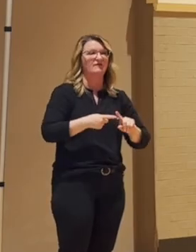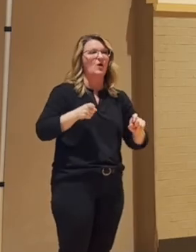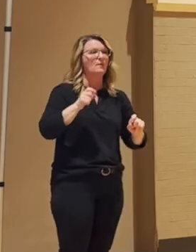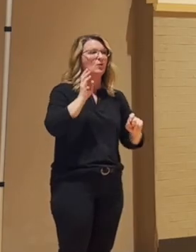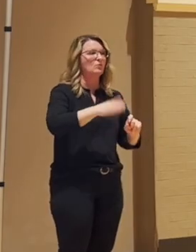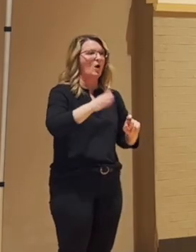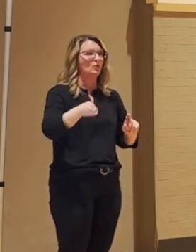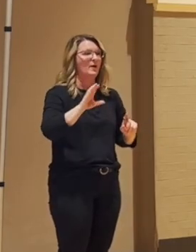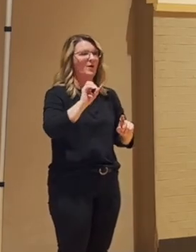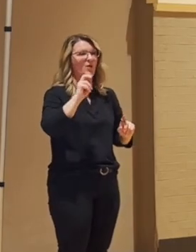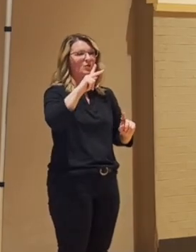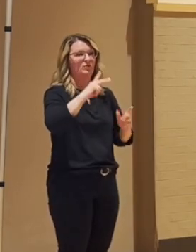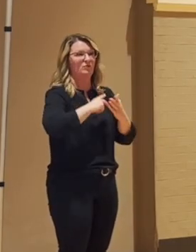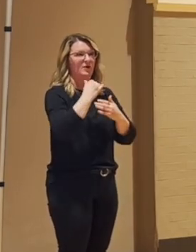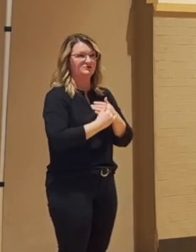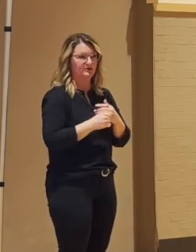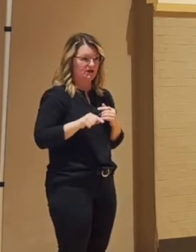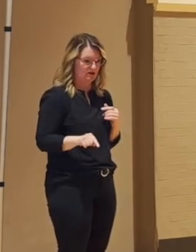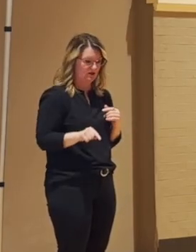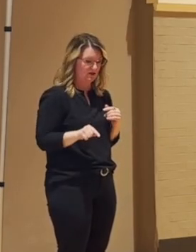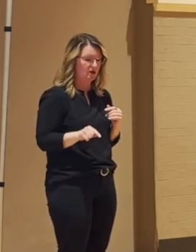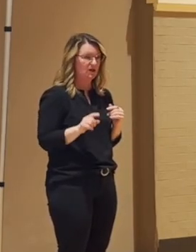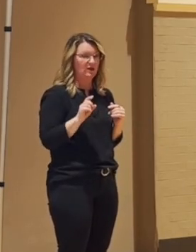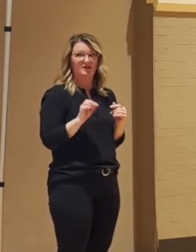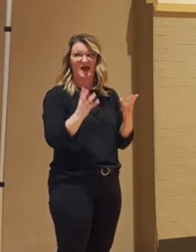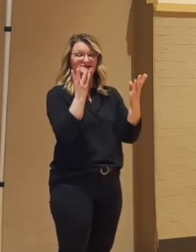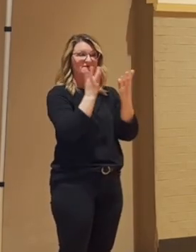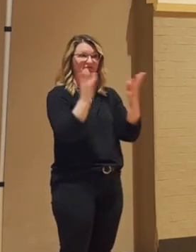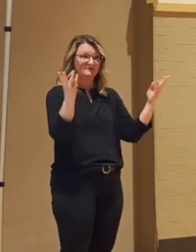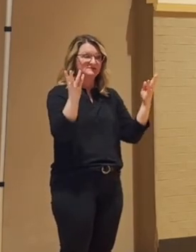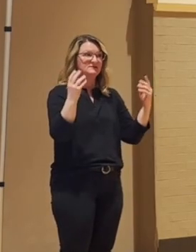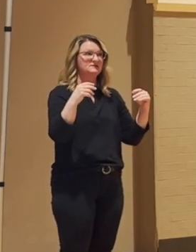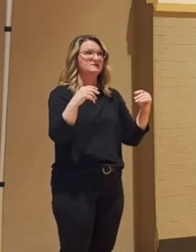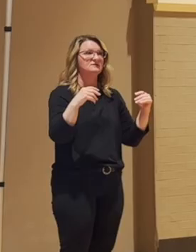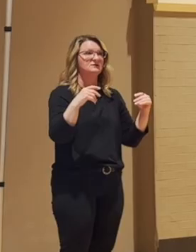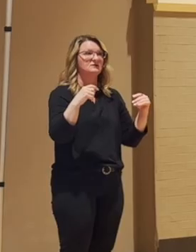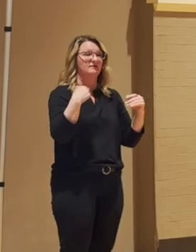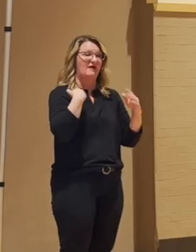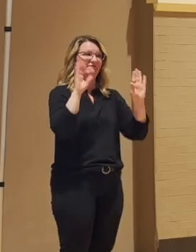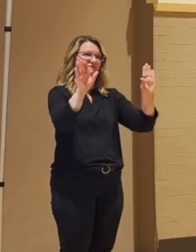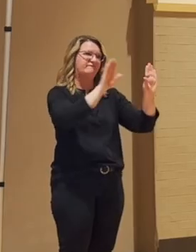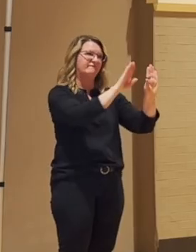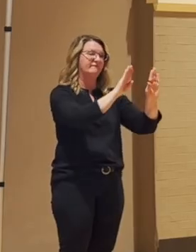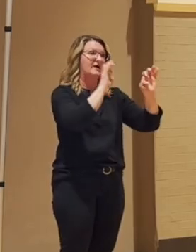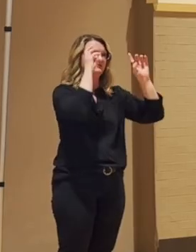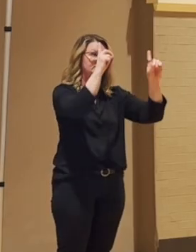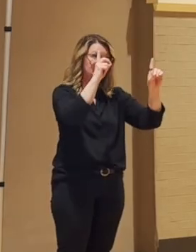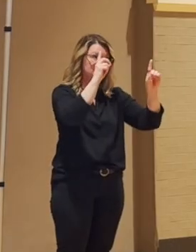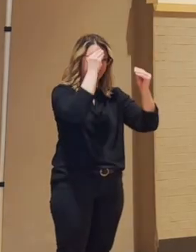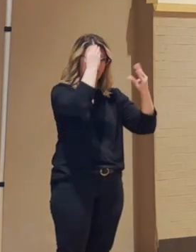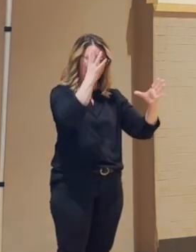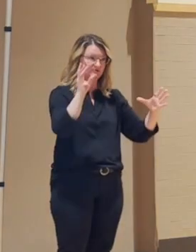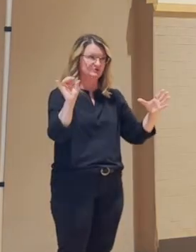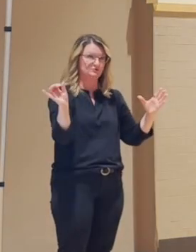and Oak project, and we had visible fencing that not only gives like educational, but also